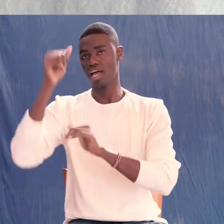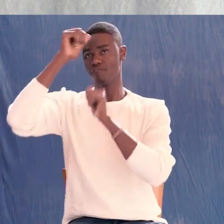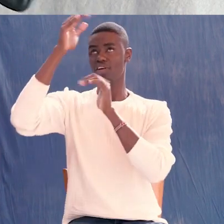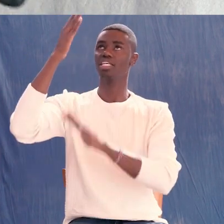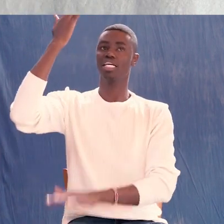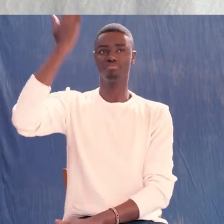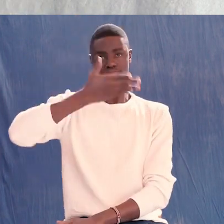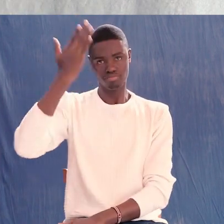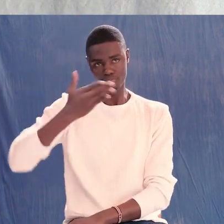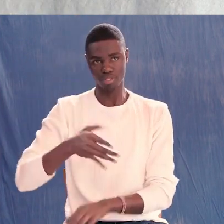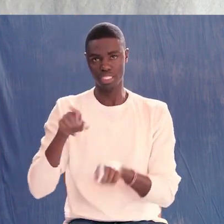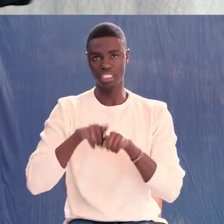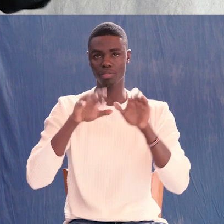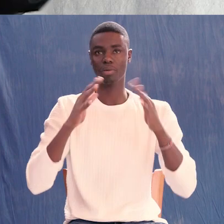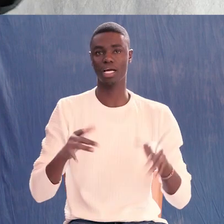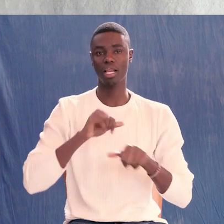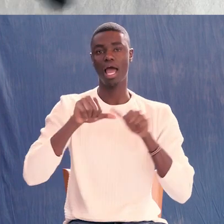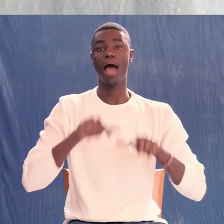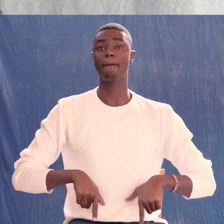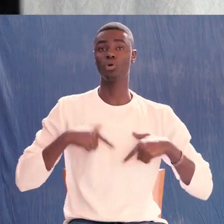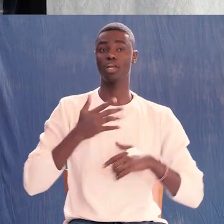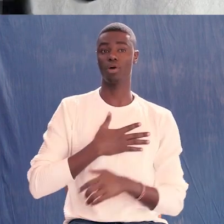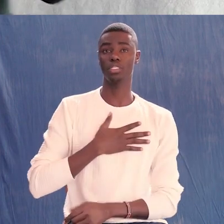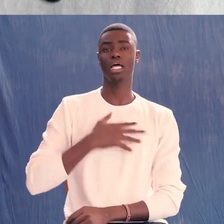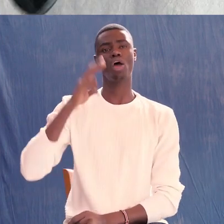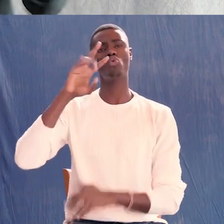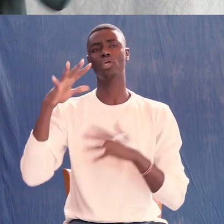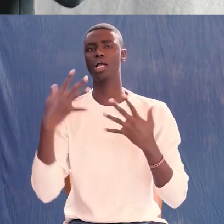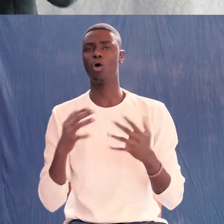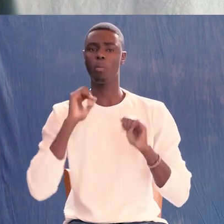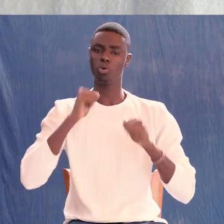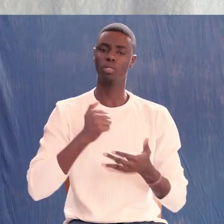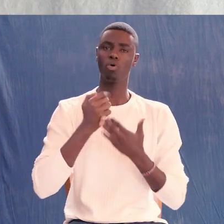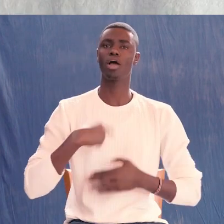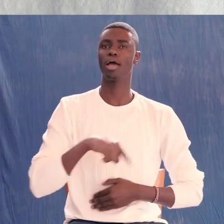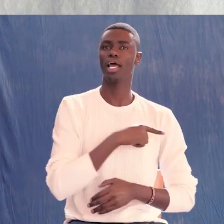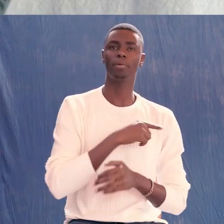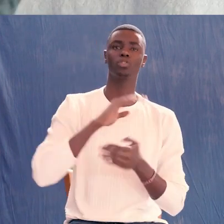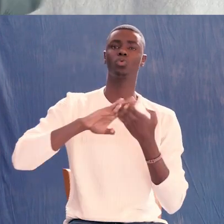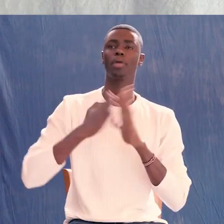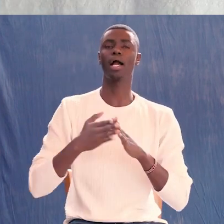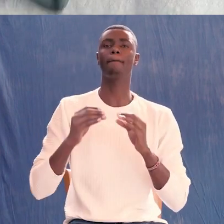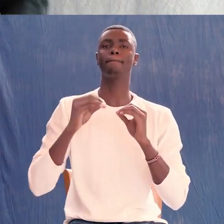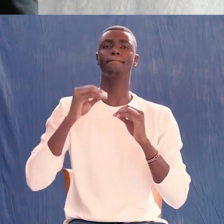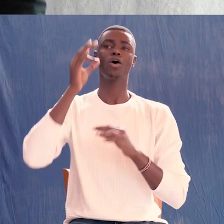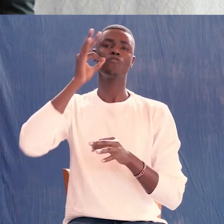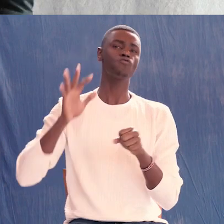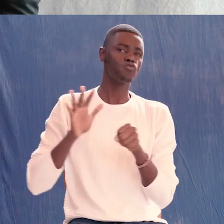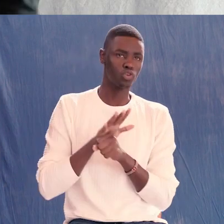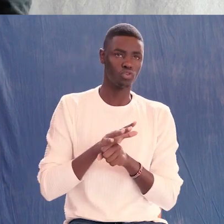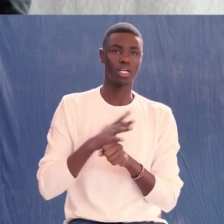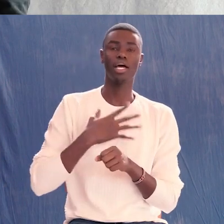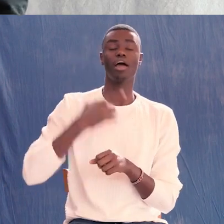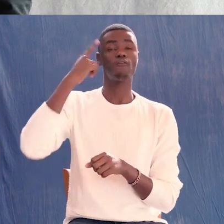He's kind of like a gardener about our lives, looking at how He can help us to bear more fruit. And it says it's for His